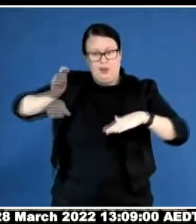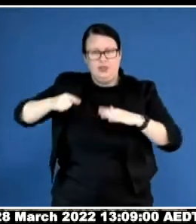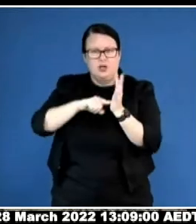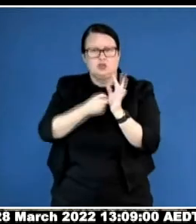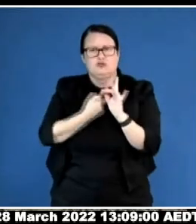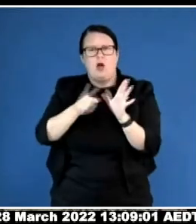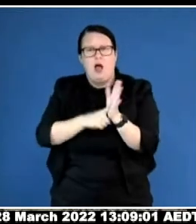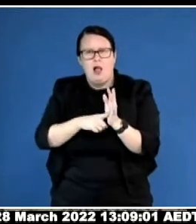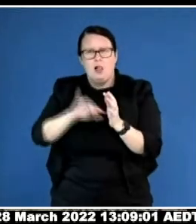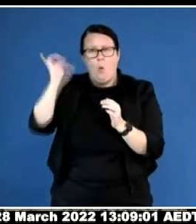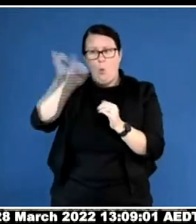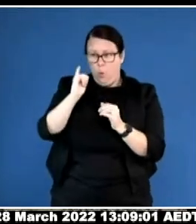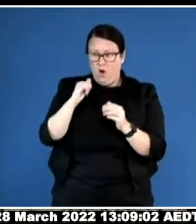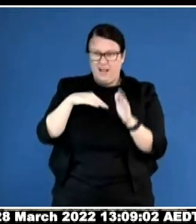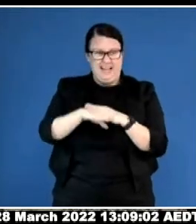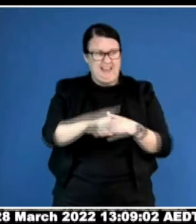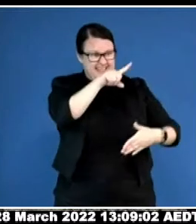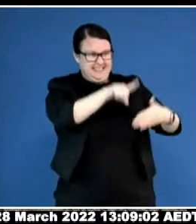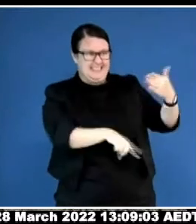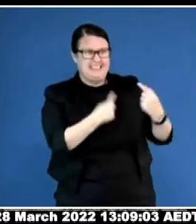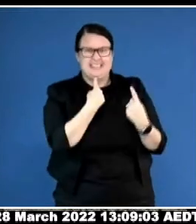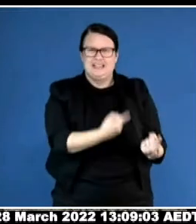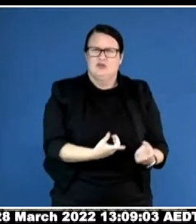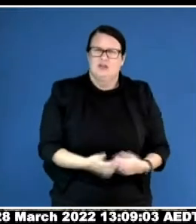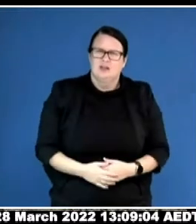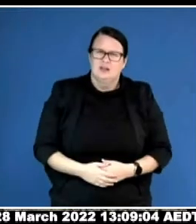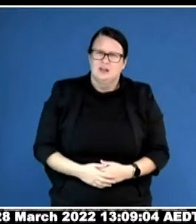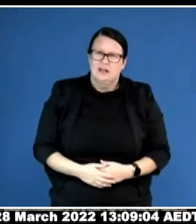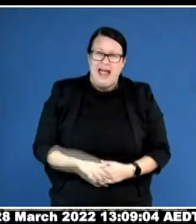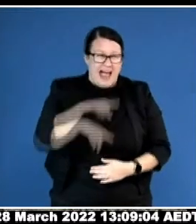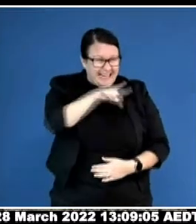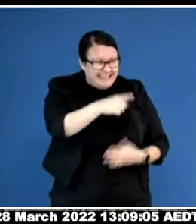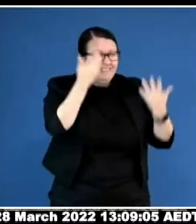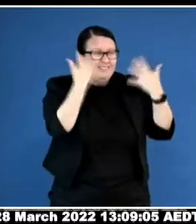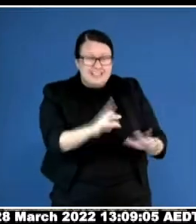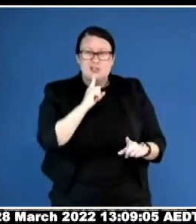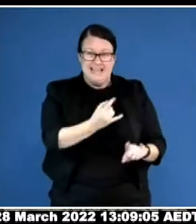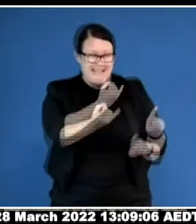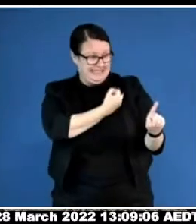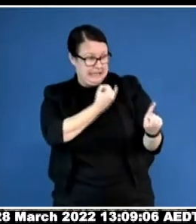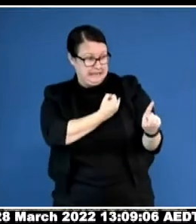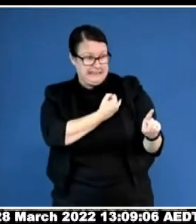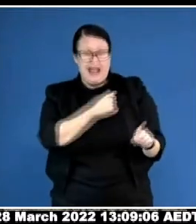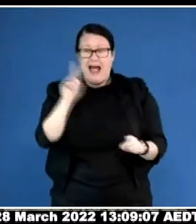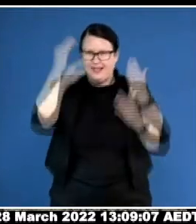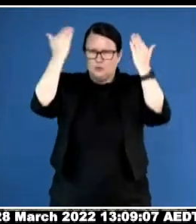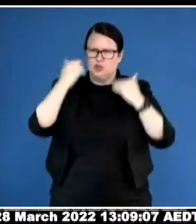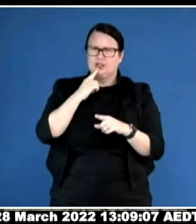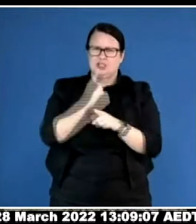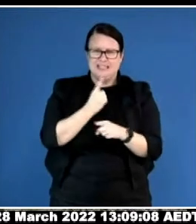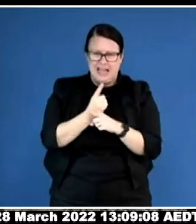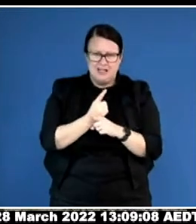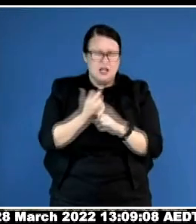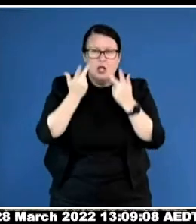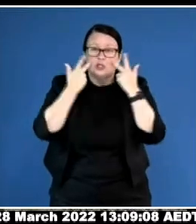those sentences, those remarks from a man that is pleading guilty, we have a problem with our patriarchal court systems in this